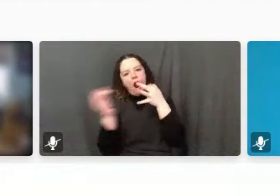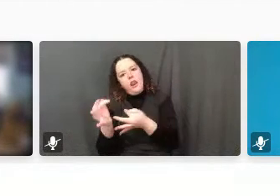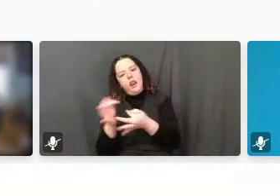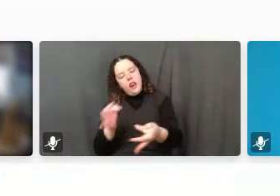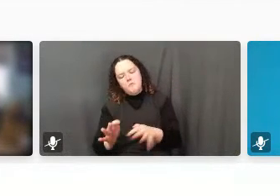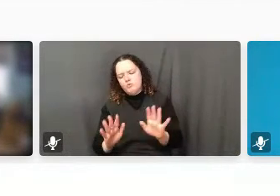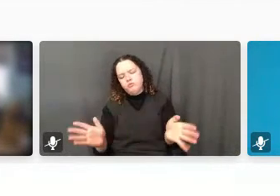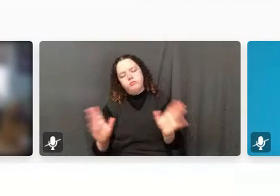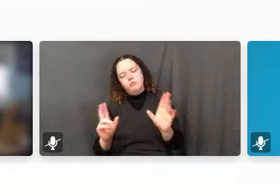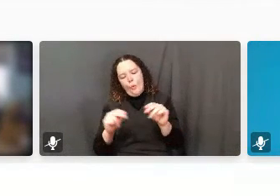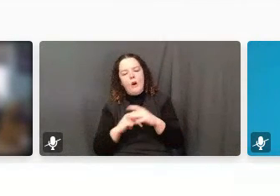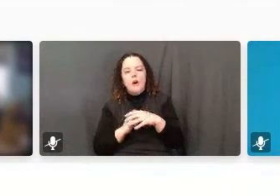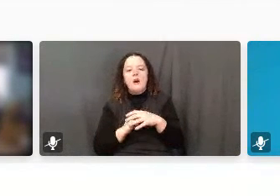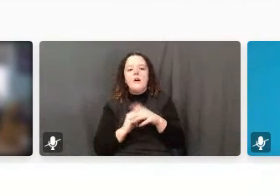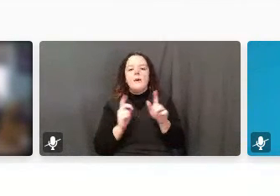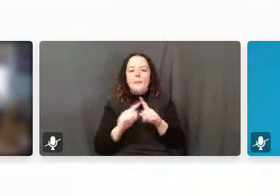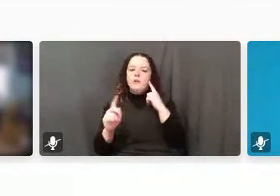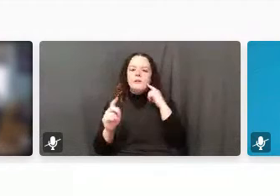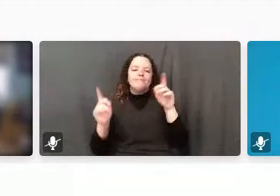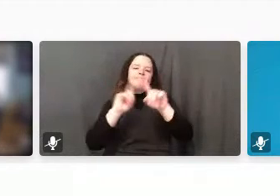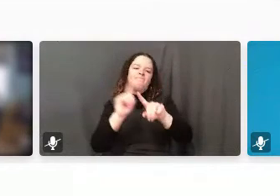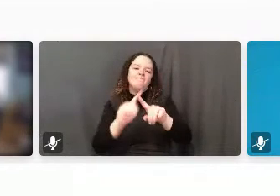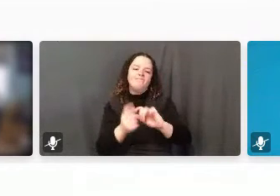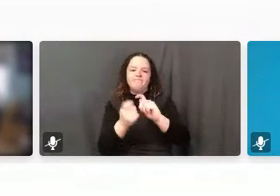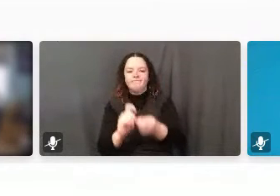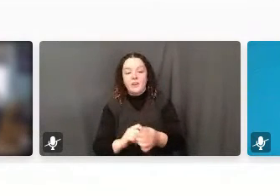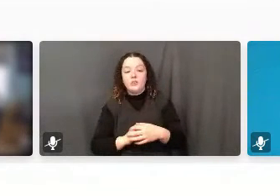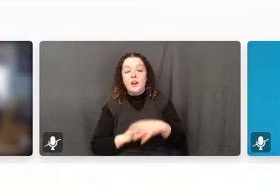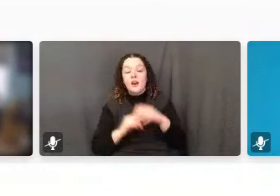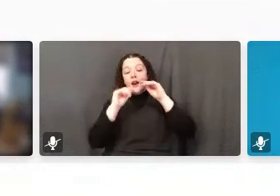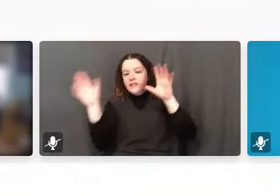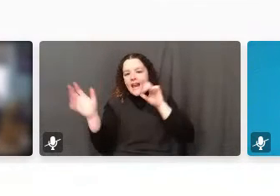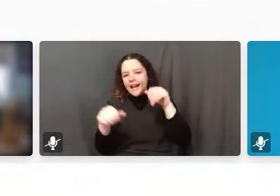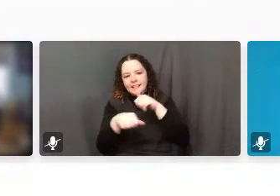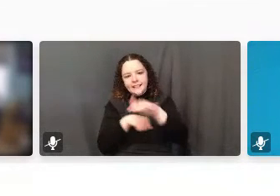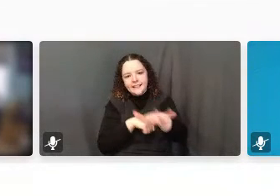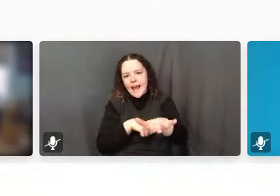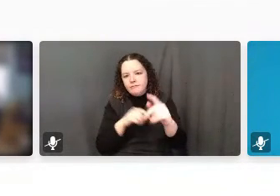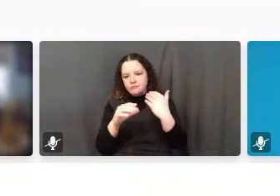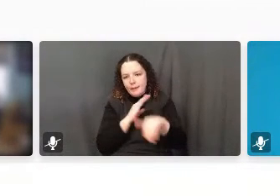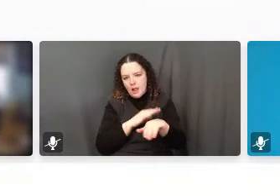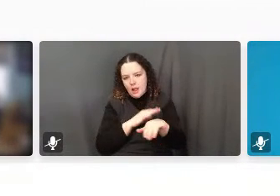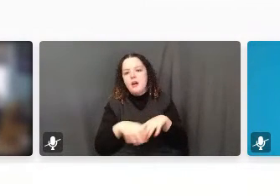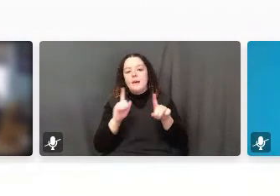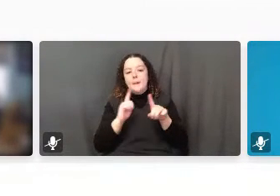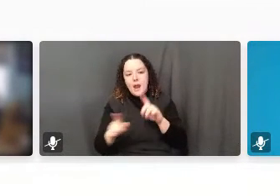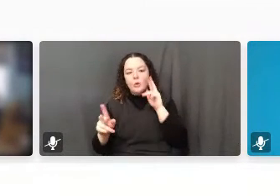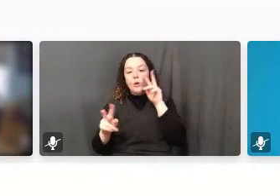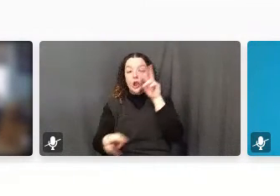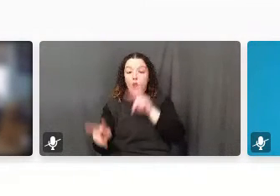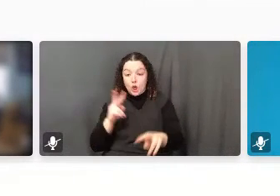subject lines, information like that. And obviously, I didn't send this email out yet, but you can go ahead and look at